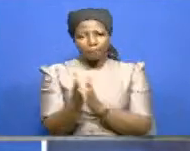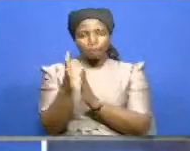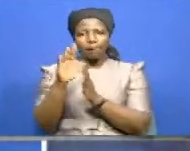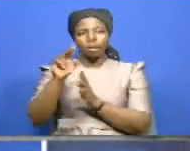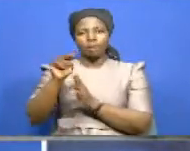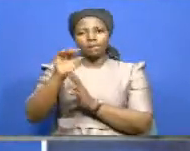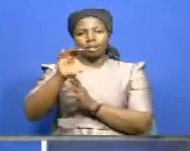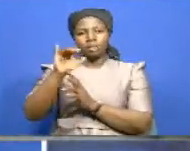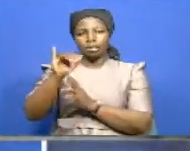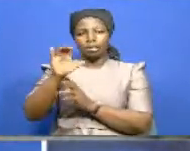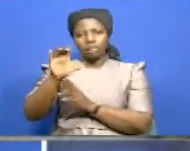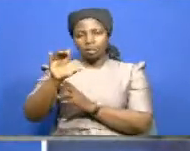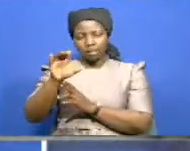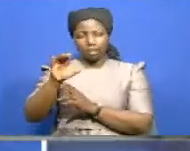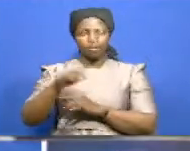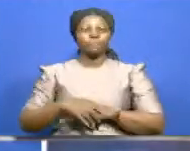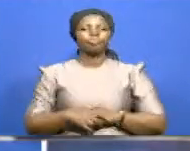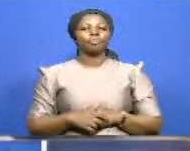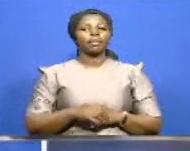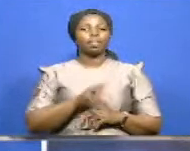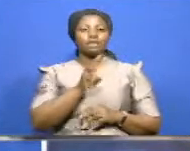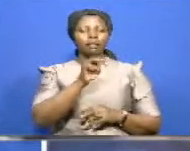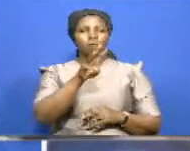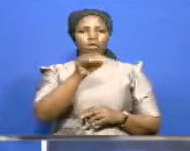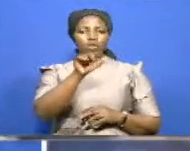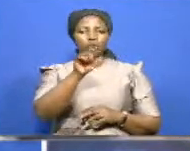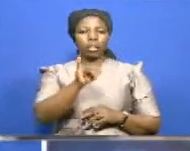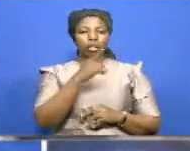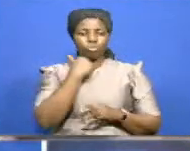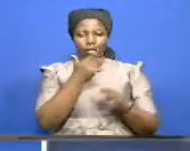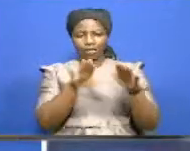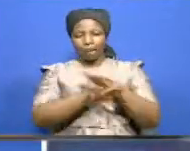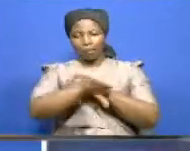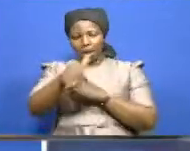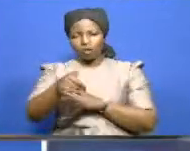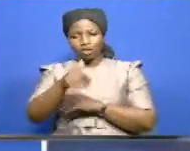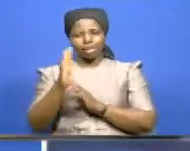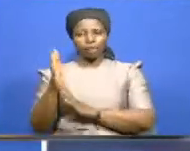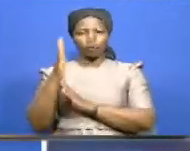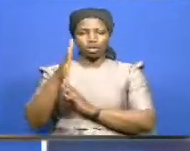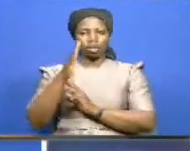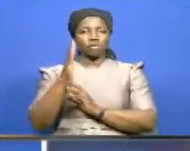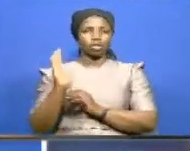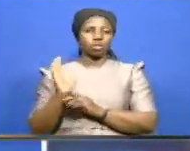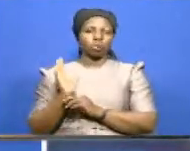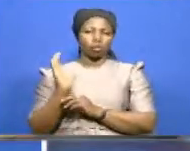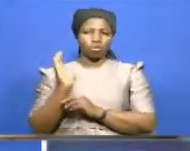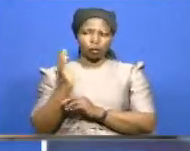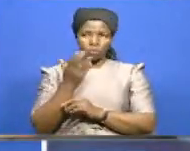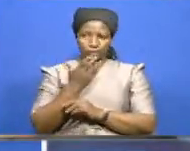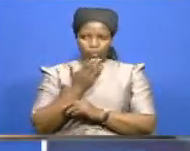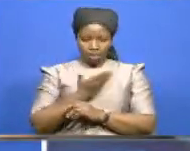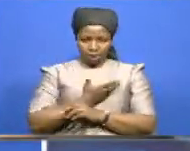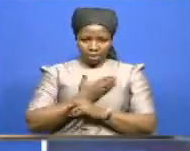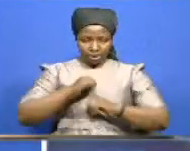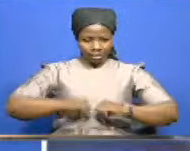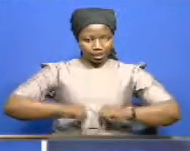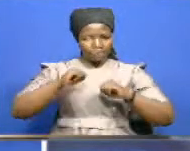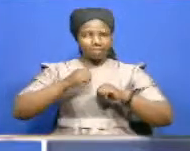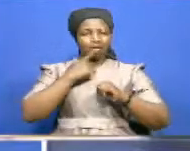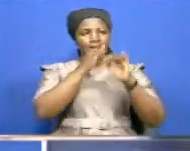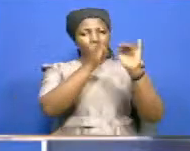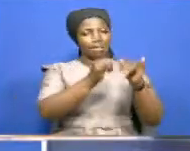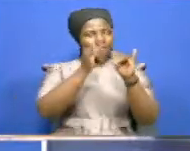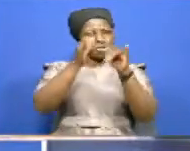Integration Commission (NCIC), Mwangi, who is the sub-county security committee chairman, said individuals will be held responsible for their